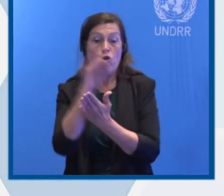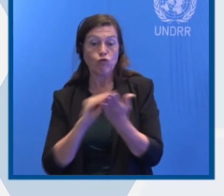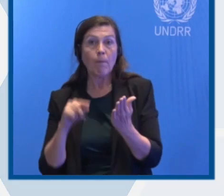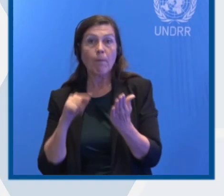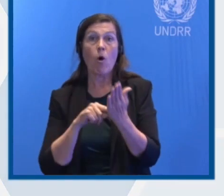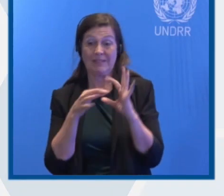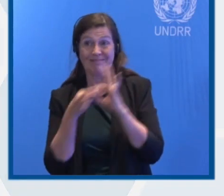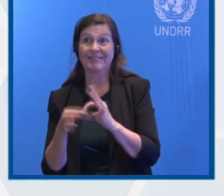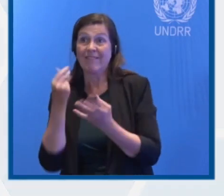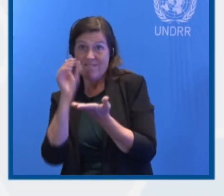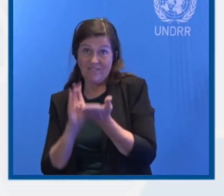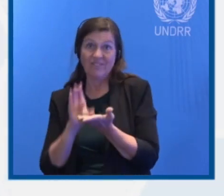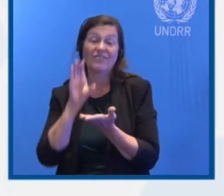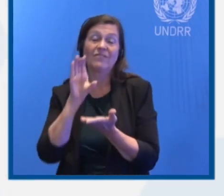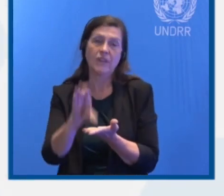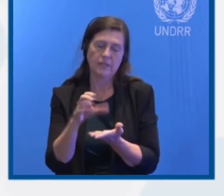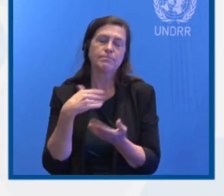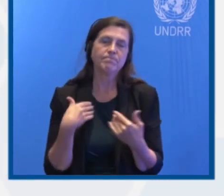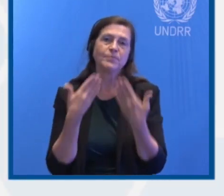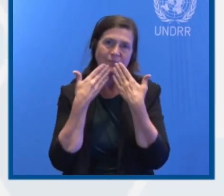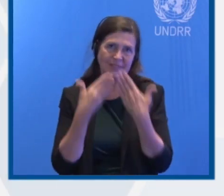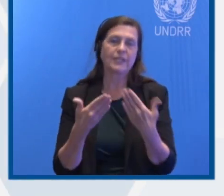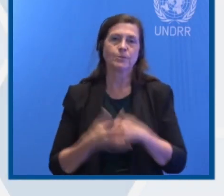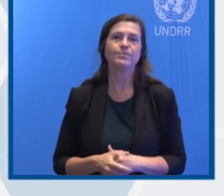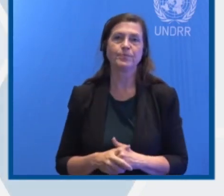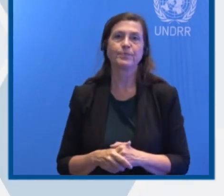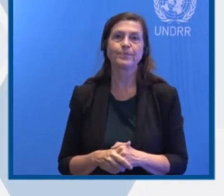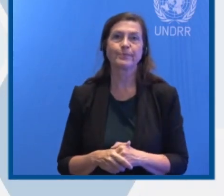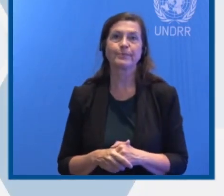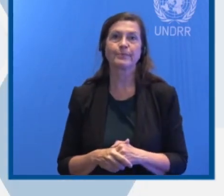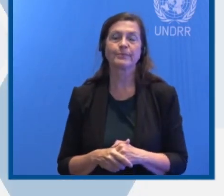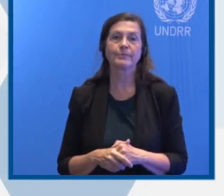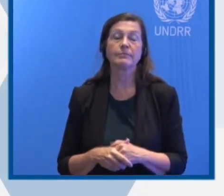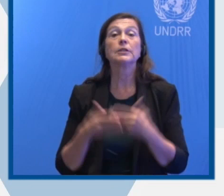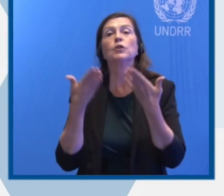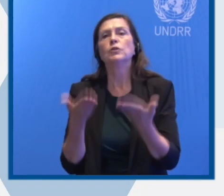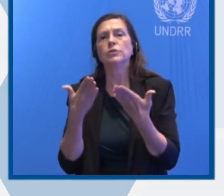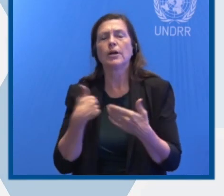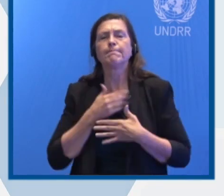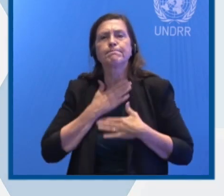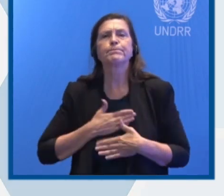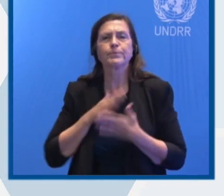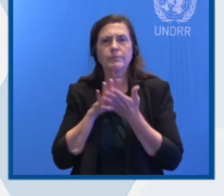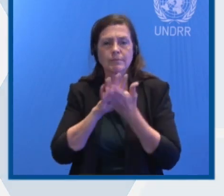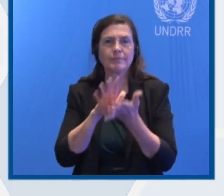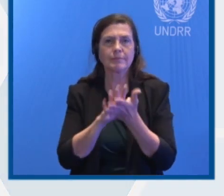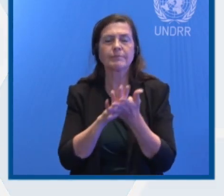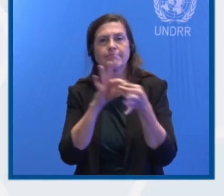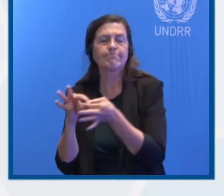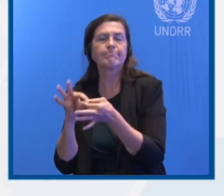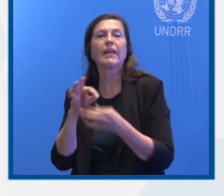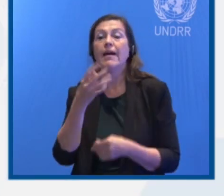financing. So thank you for that. Now let's talk a little bit about